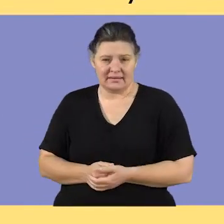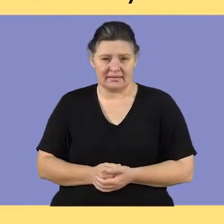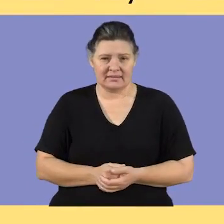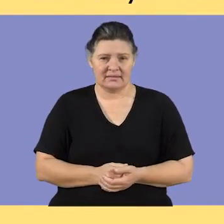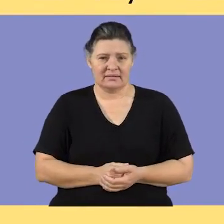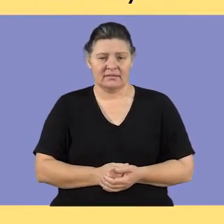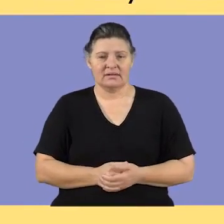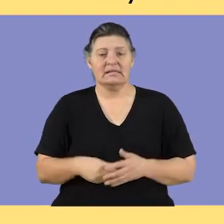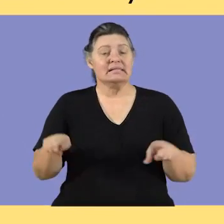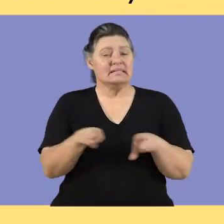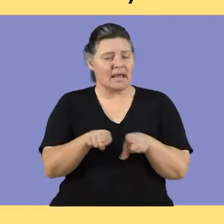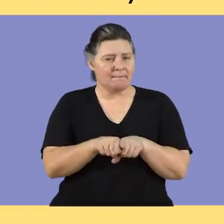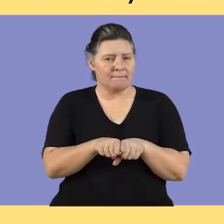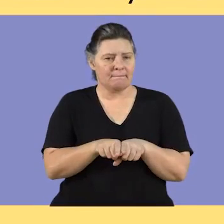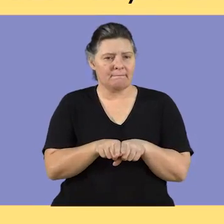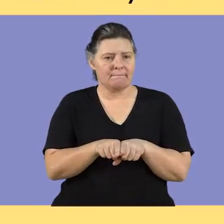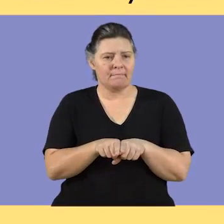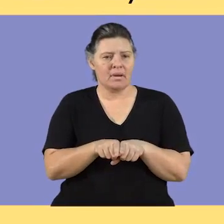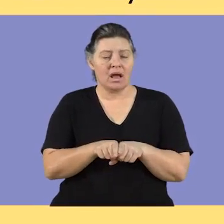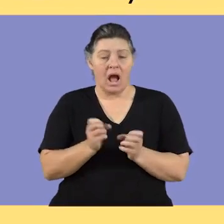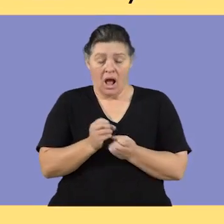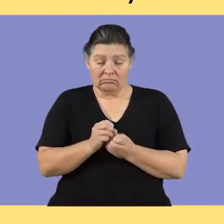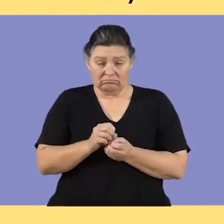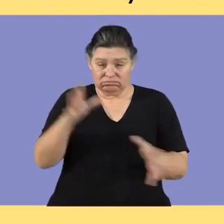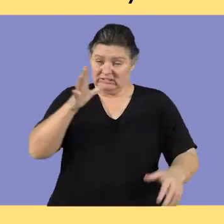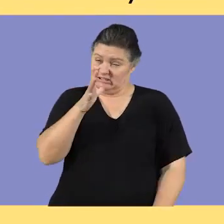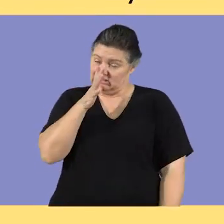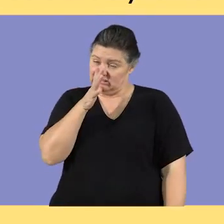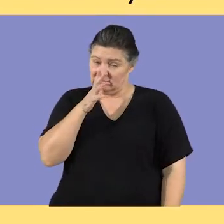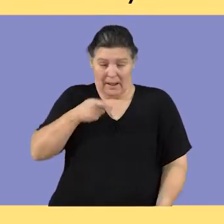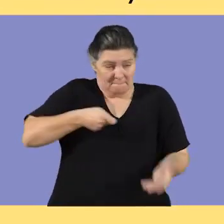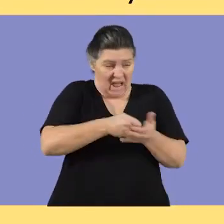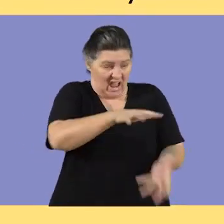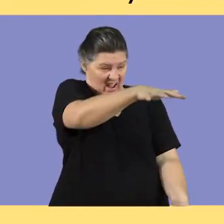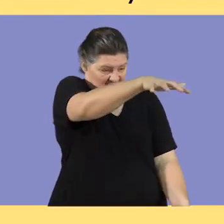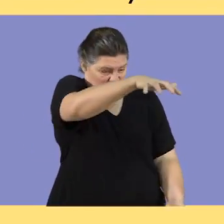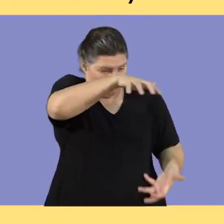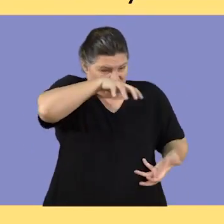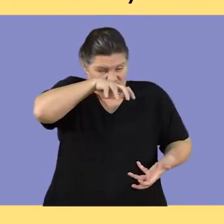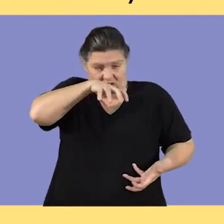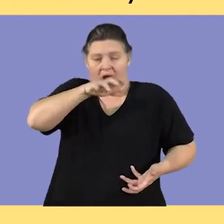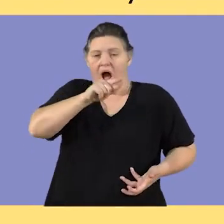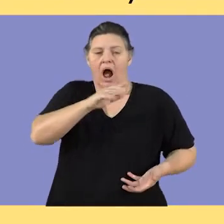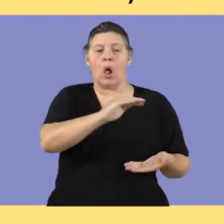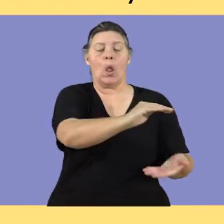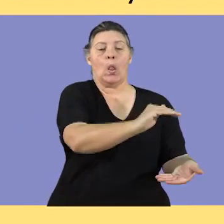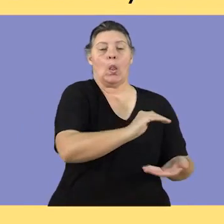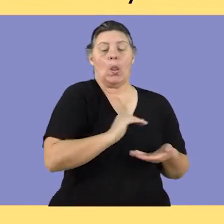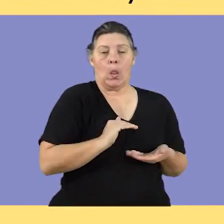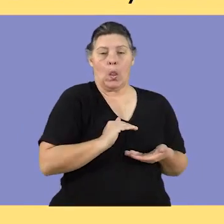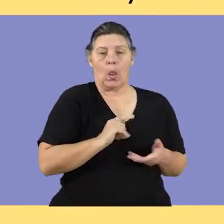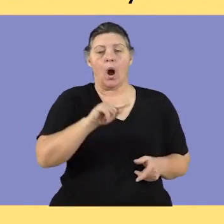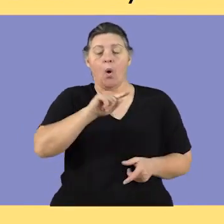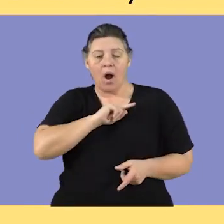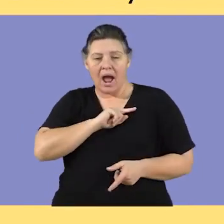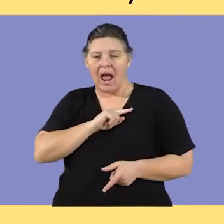day. They also keep low inventory amounts, that is, whatever they're selling, they keep low stock amounts,